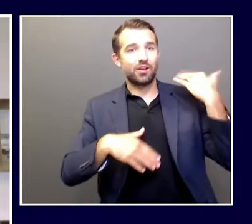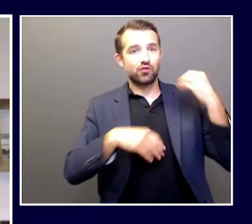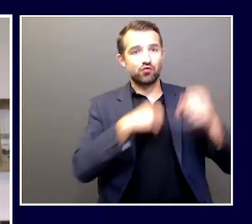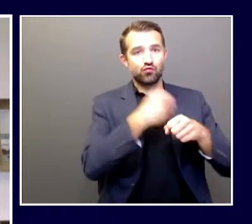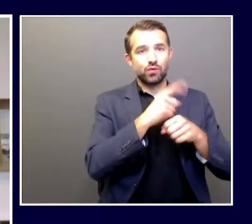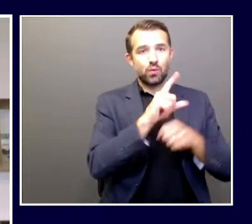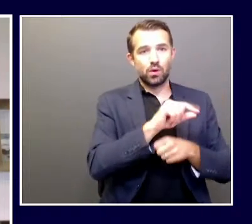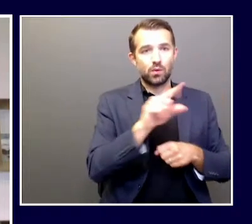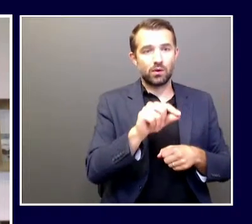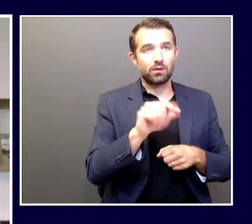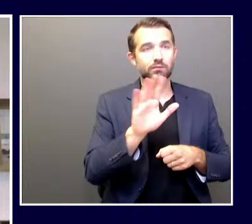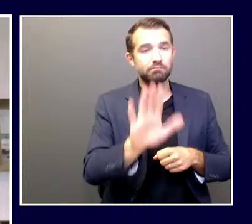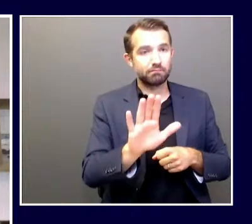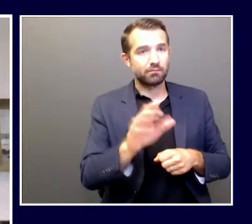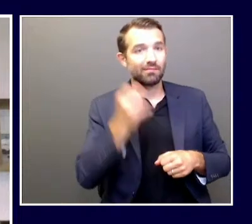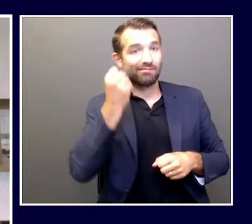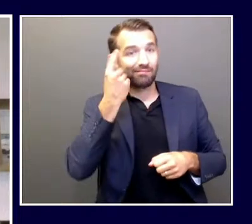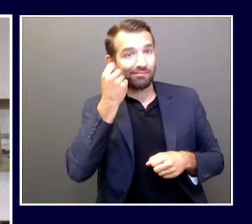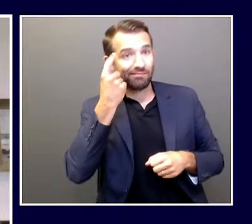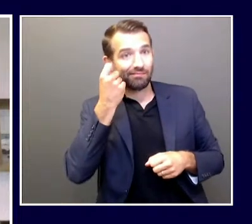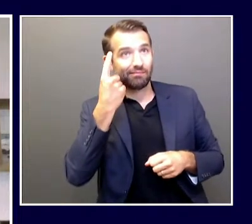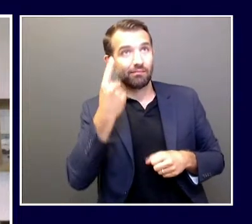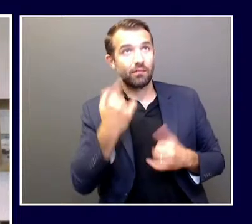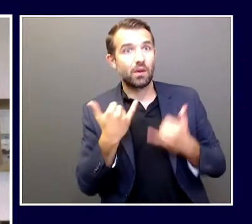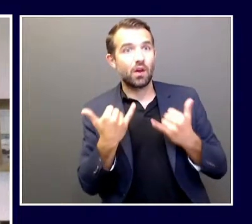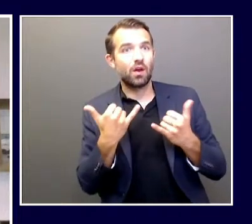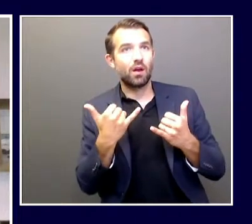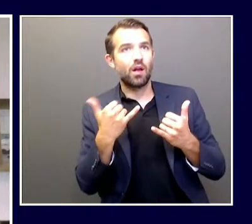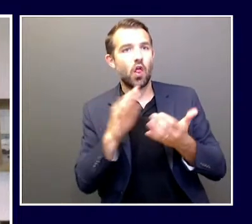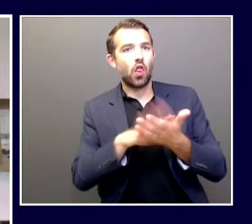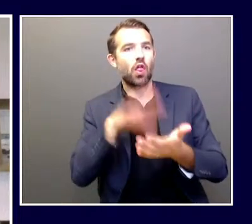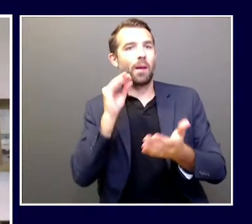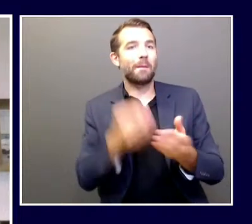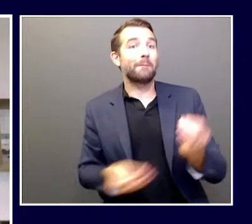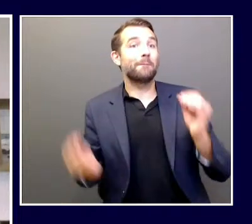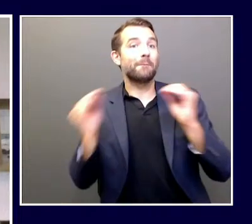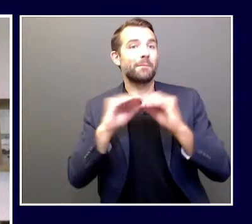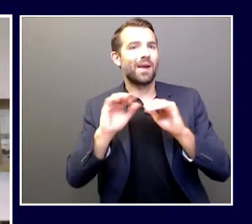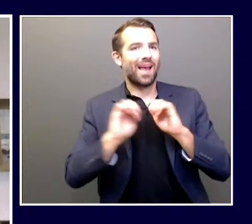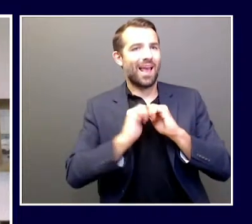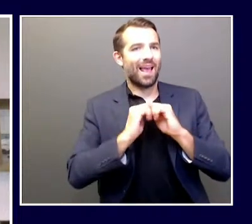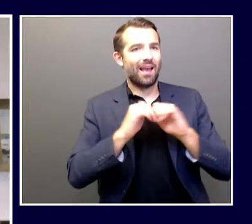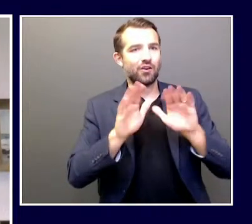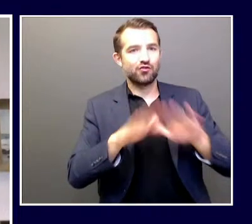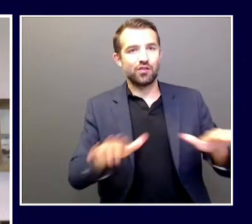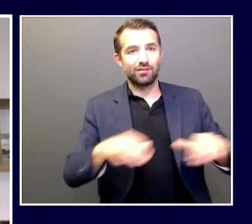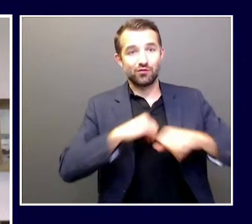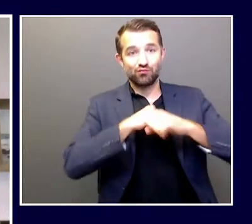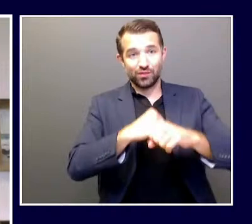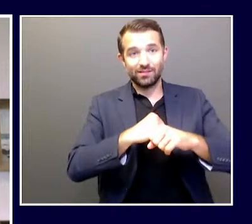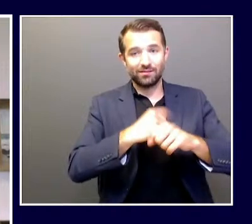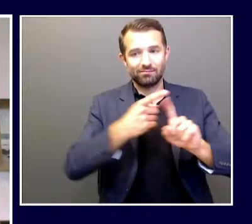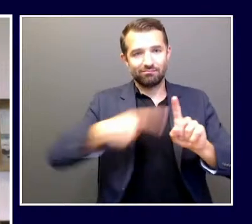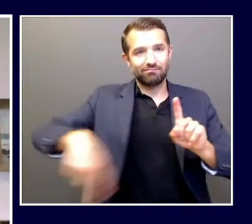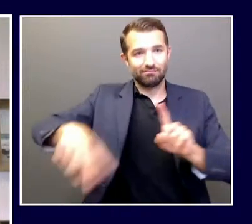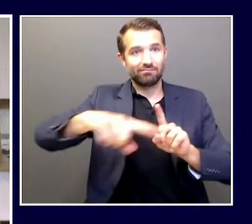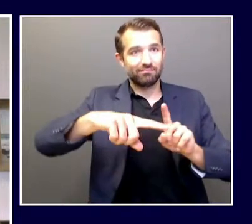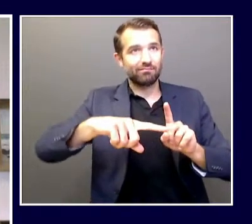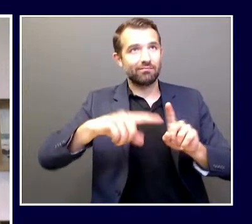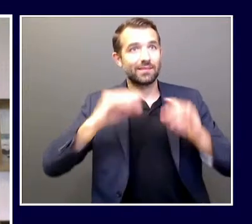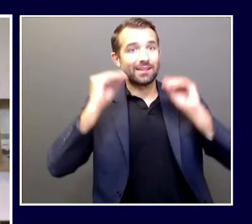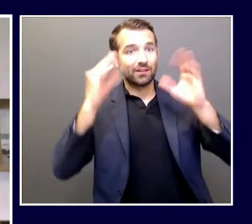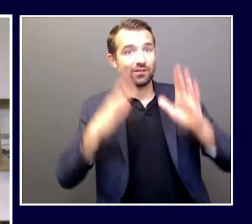Allegra, we know a lot more about ways to keep kids, teachers, and staff safe in schools than we did a year